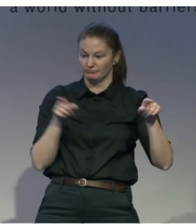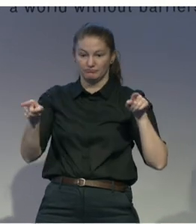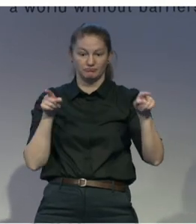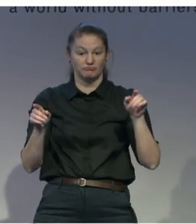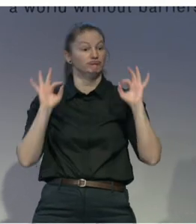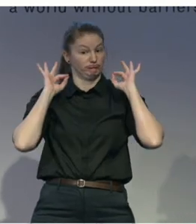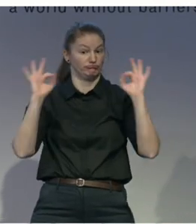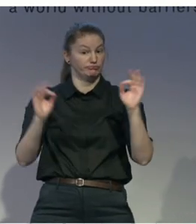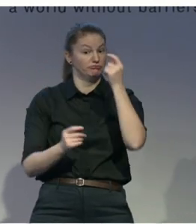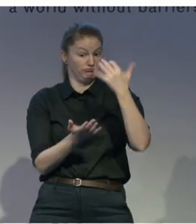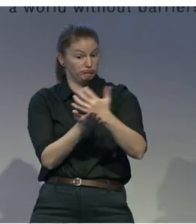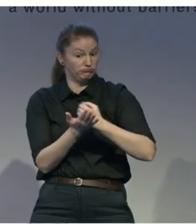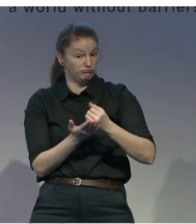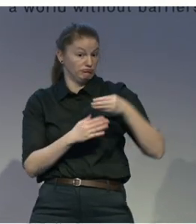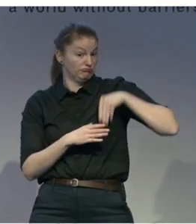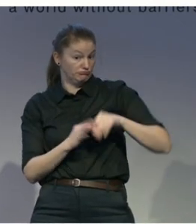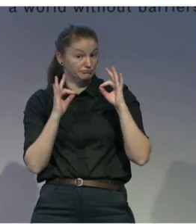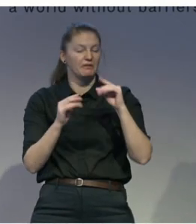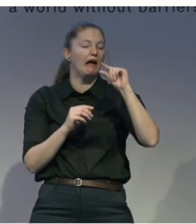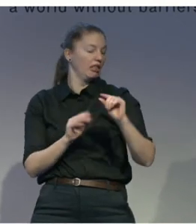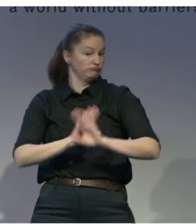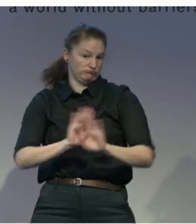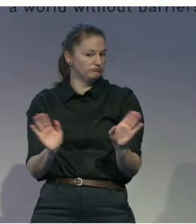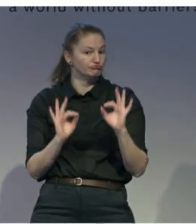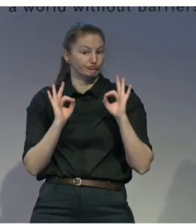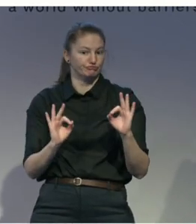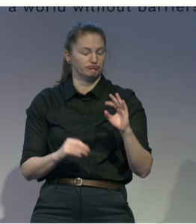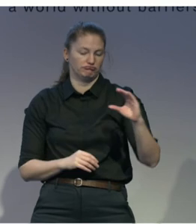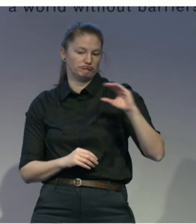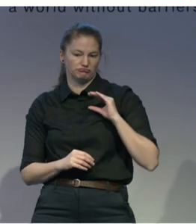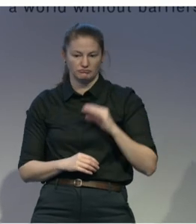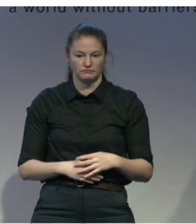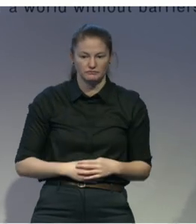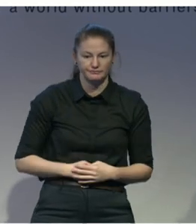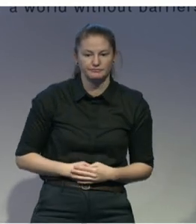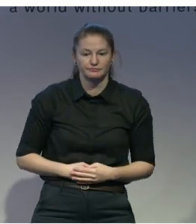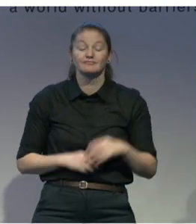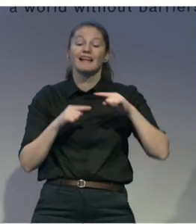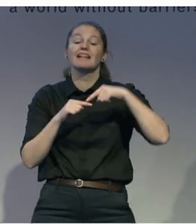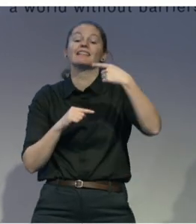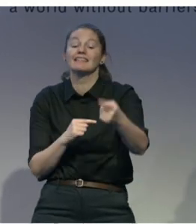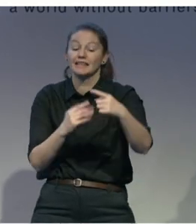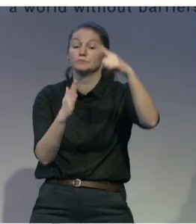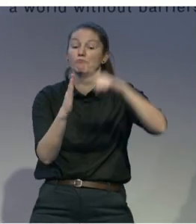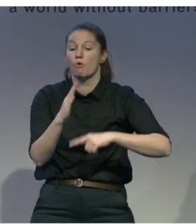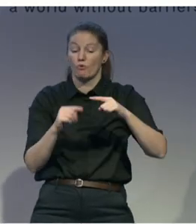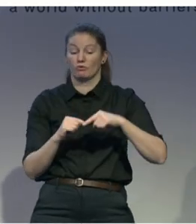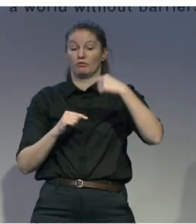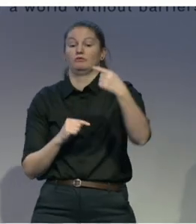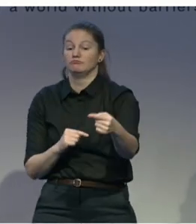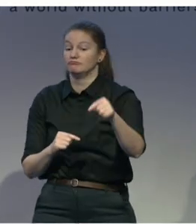CBM support ends in March of this year, next month. From the beginning of this